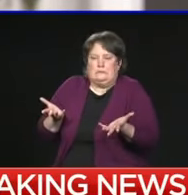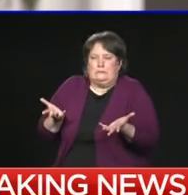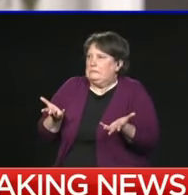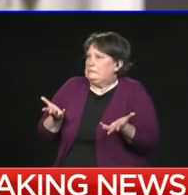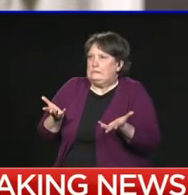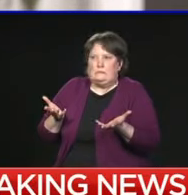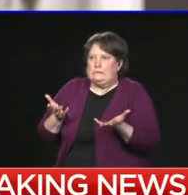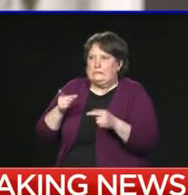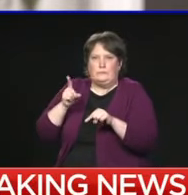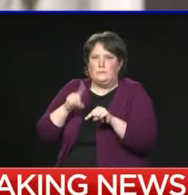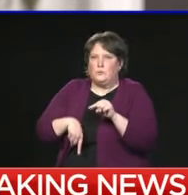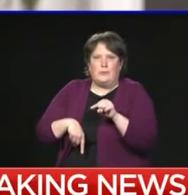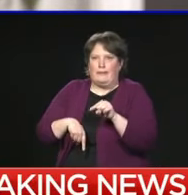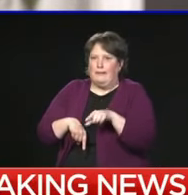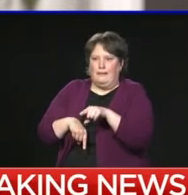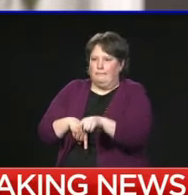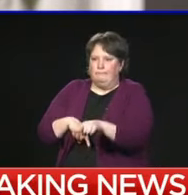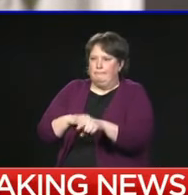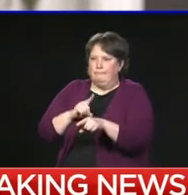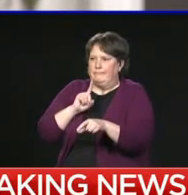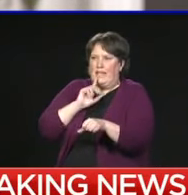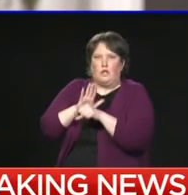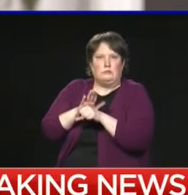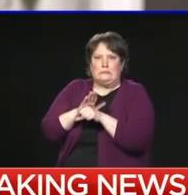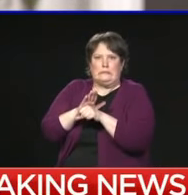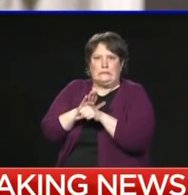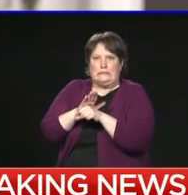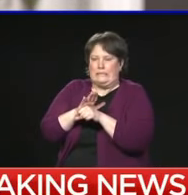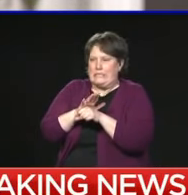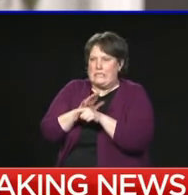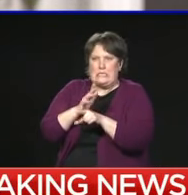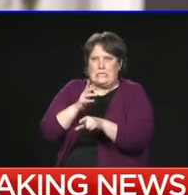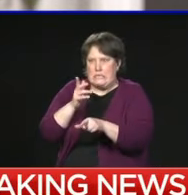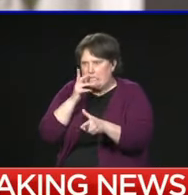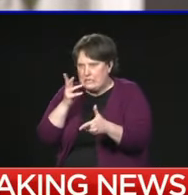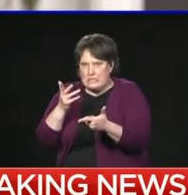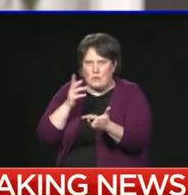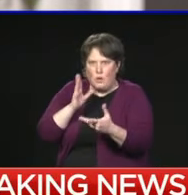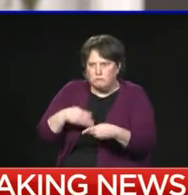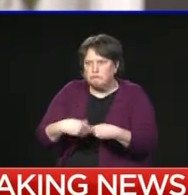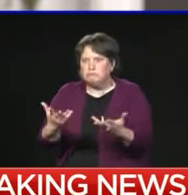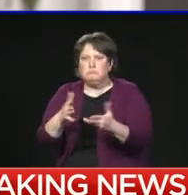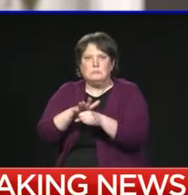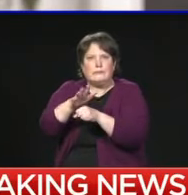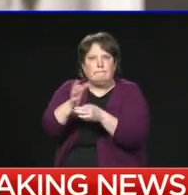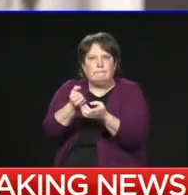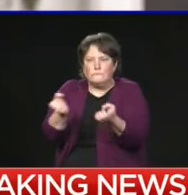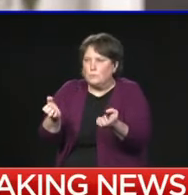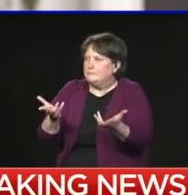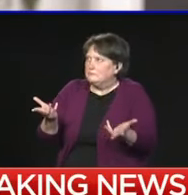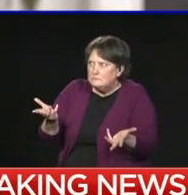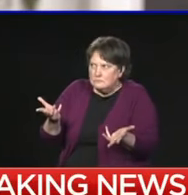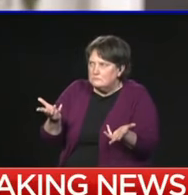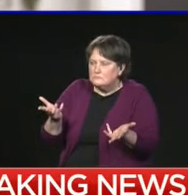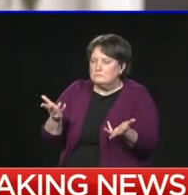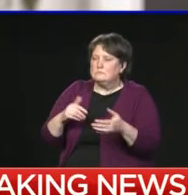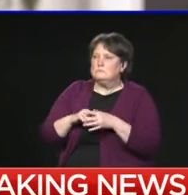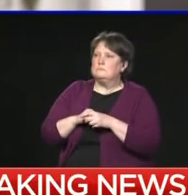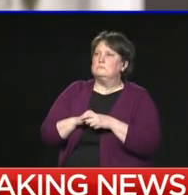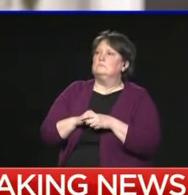enough equipment. Can you guarantee that provinces will have